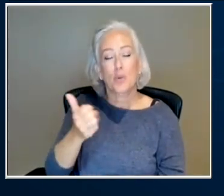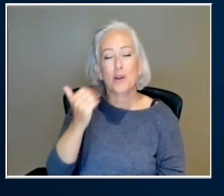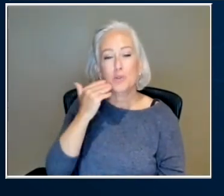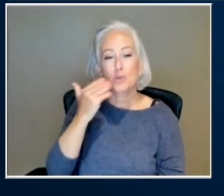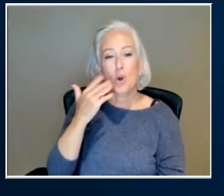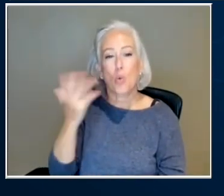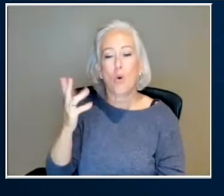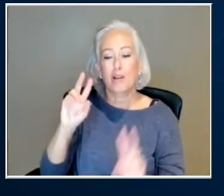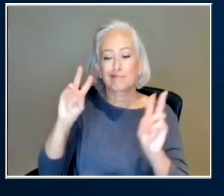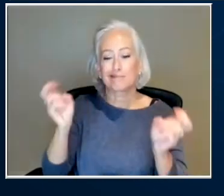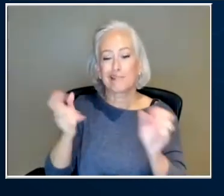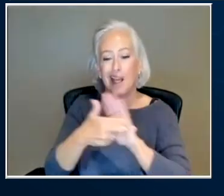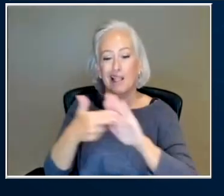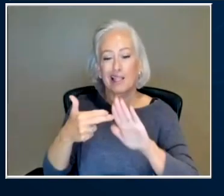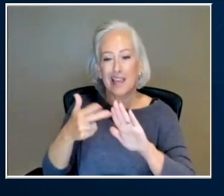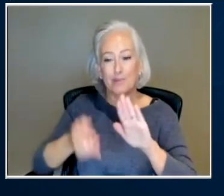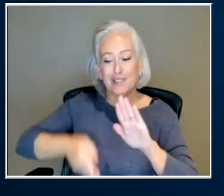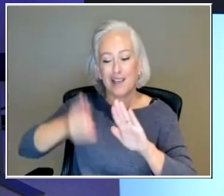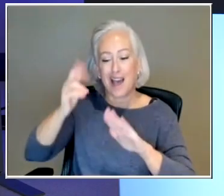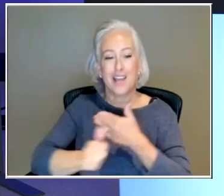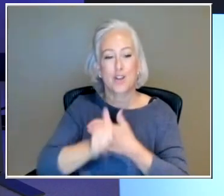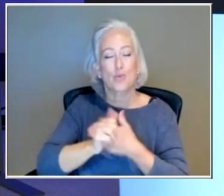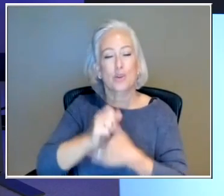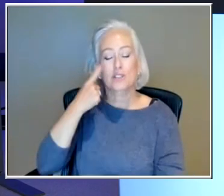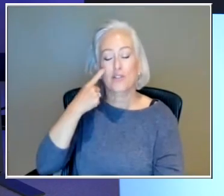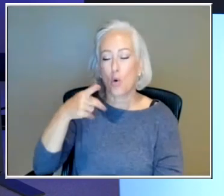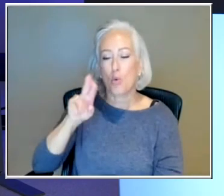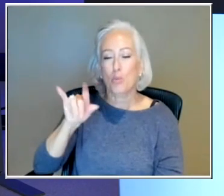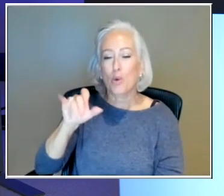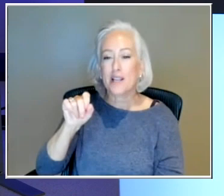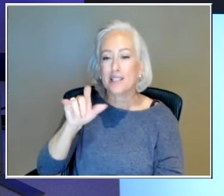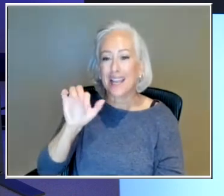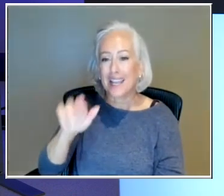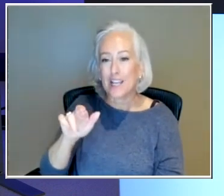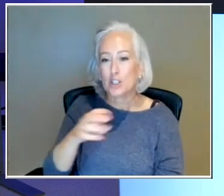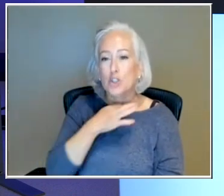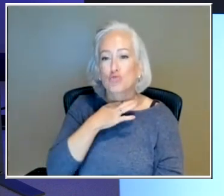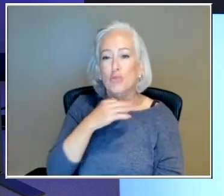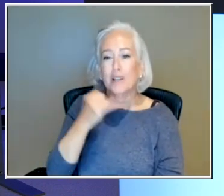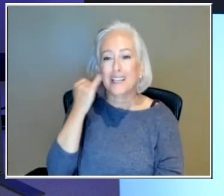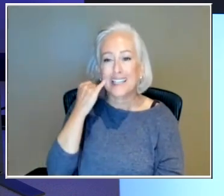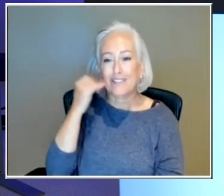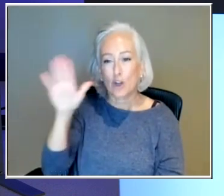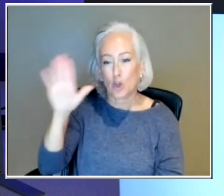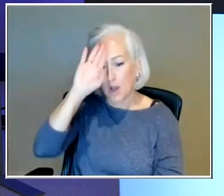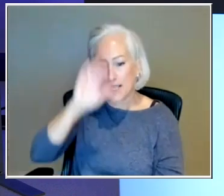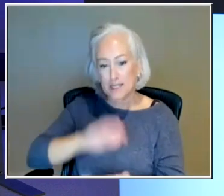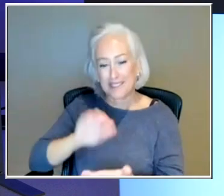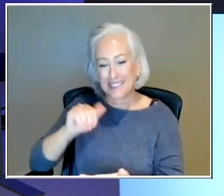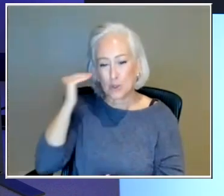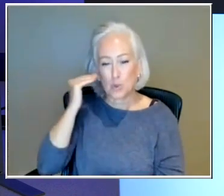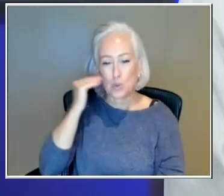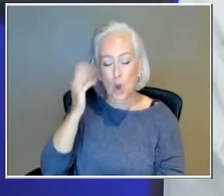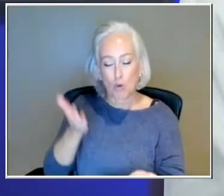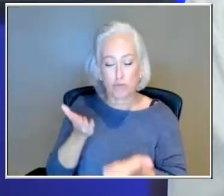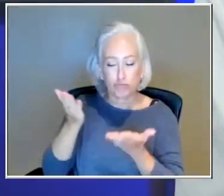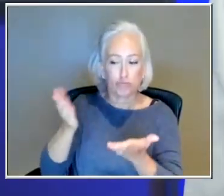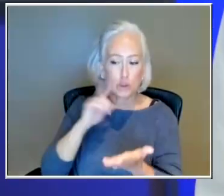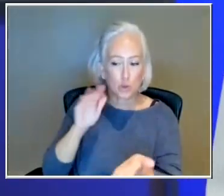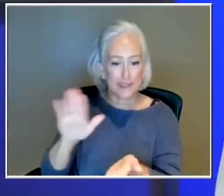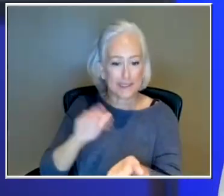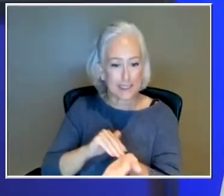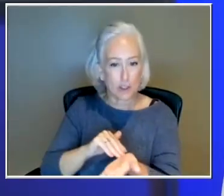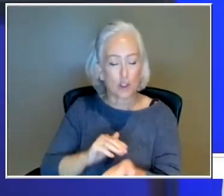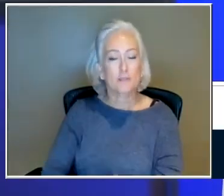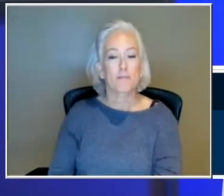for prostate cancer? She's just trying to find out if this is something her husband needs to be aware of and presenting to the doctor. So when we talk about high